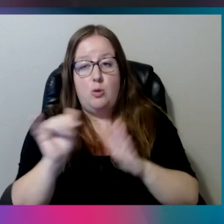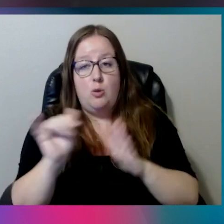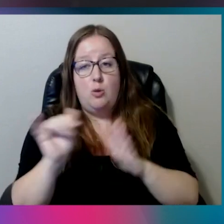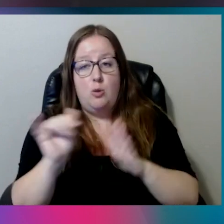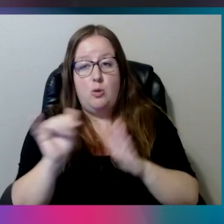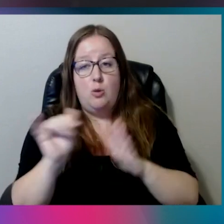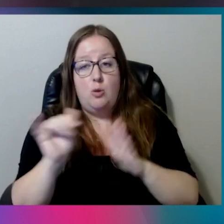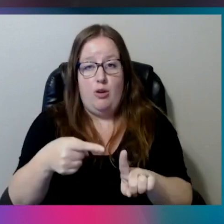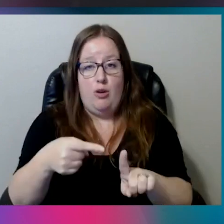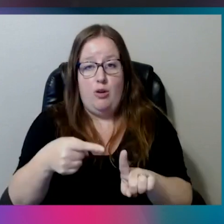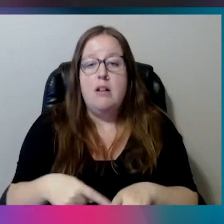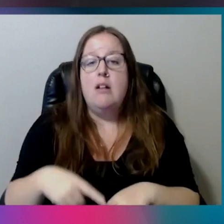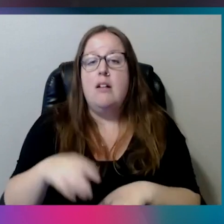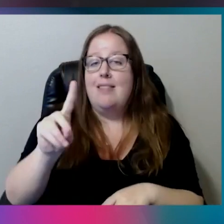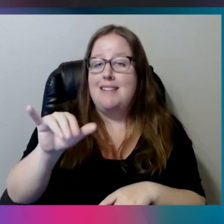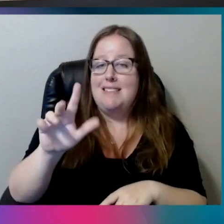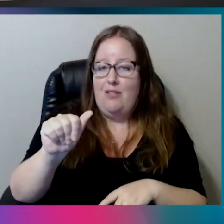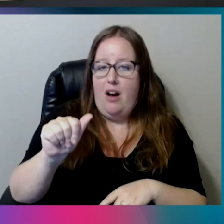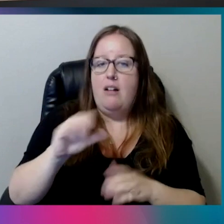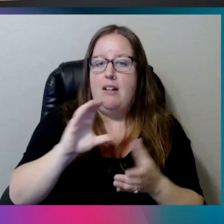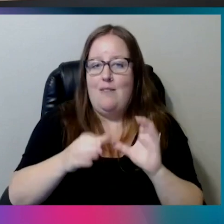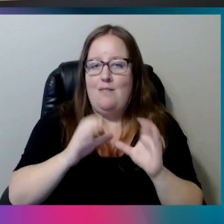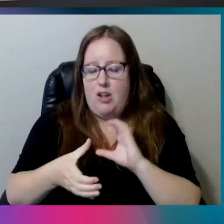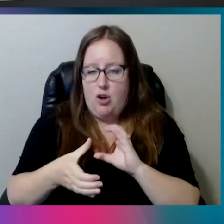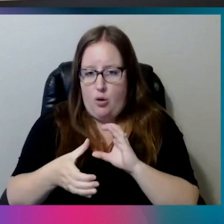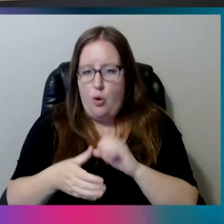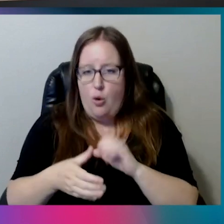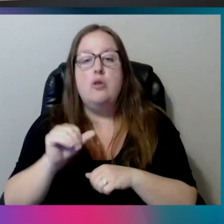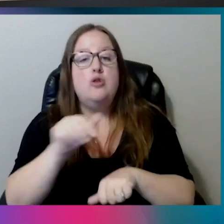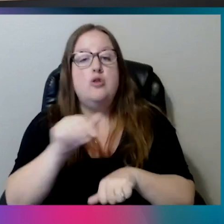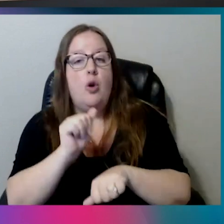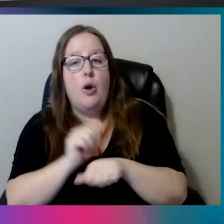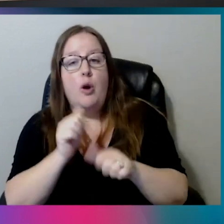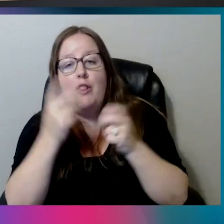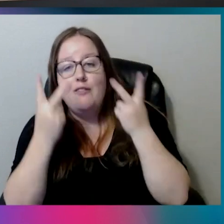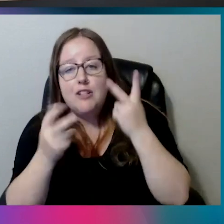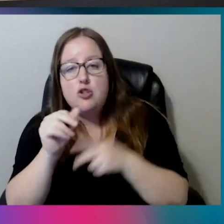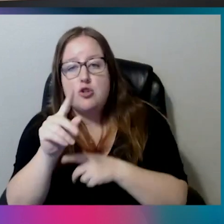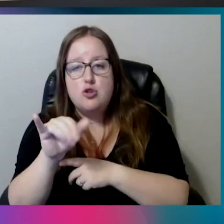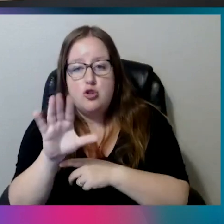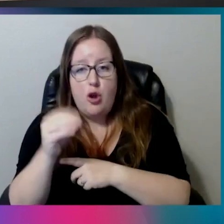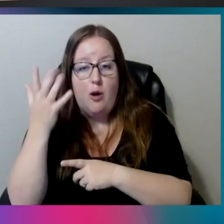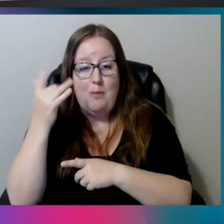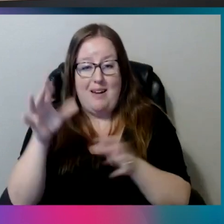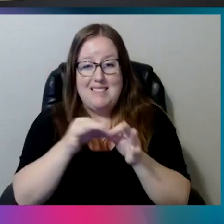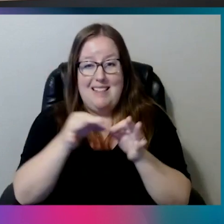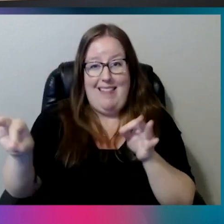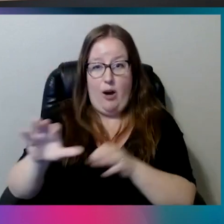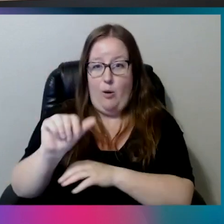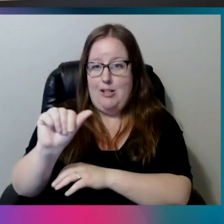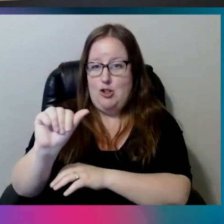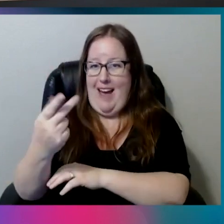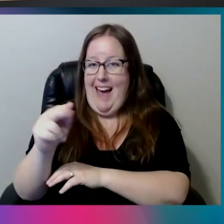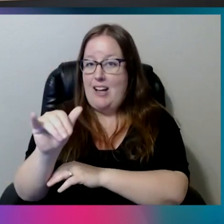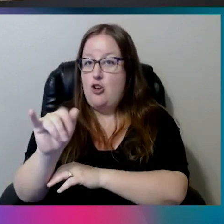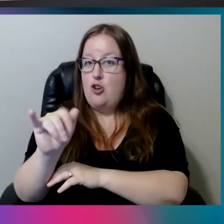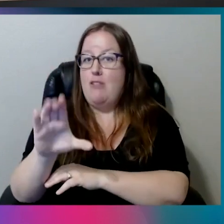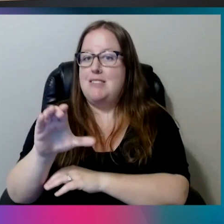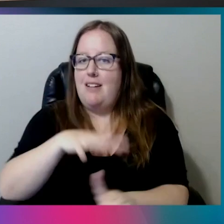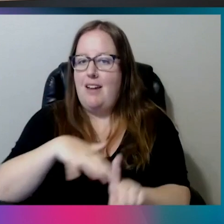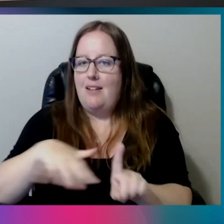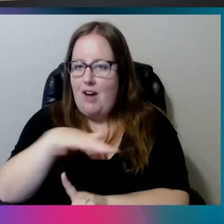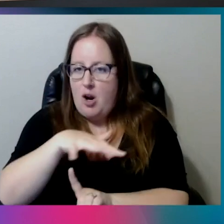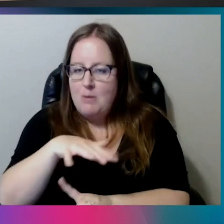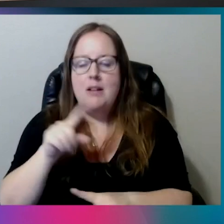add debug config. Yeah. So obviously, when you're working with Visual Studio Code, because it's a language agnostic environment, it is. We have to create launch